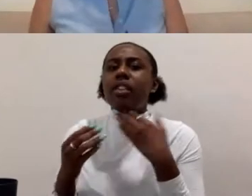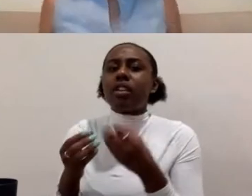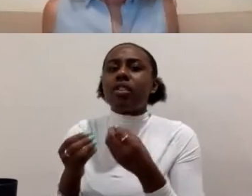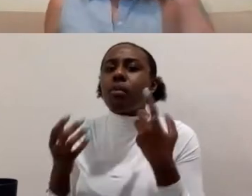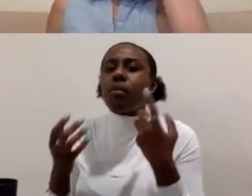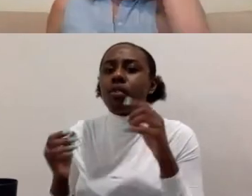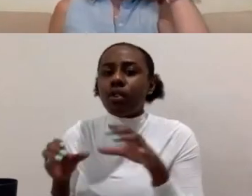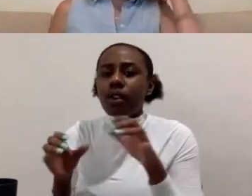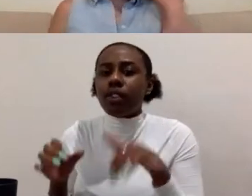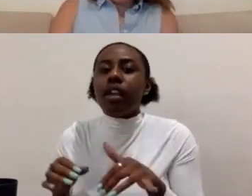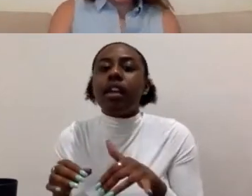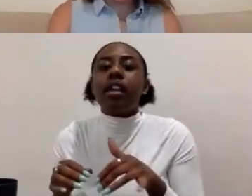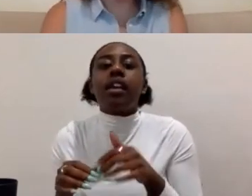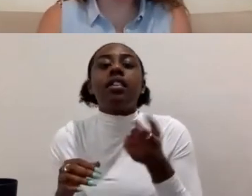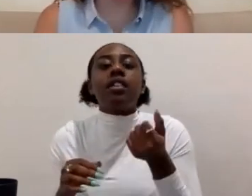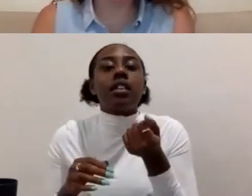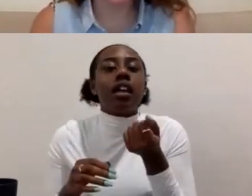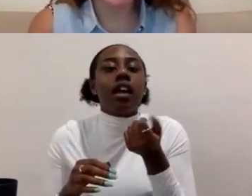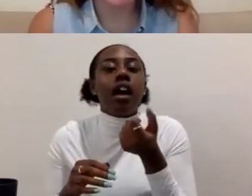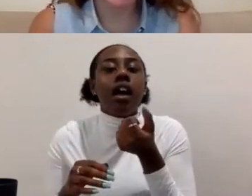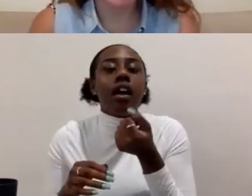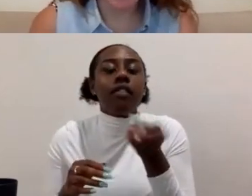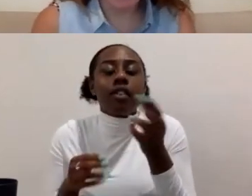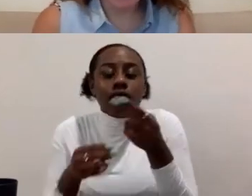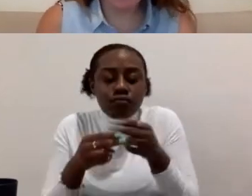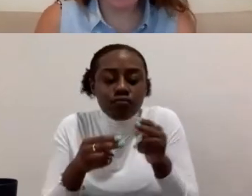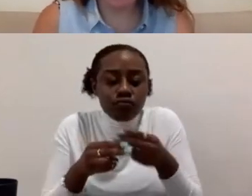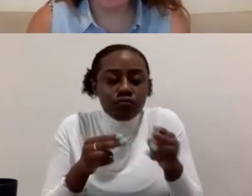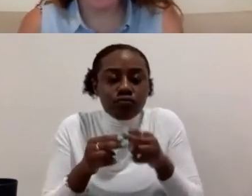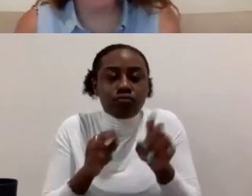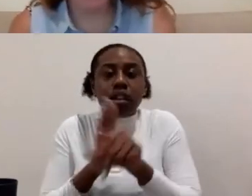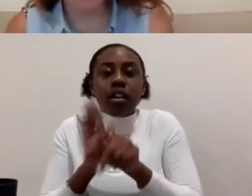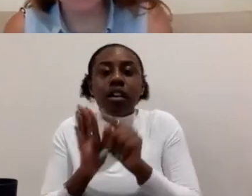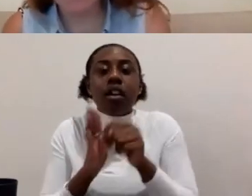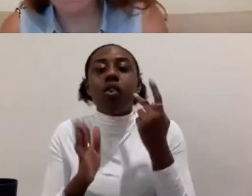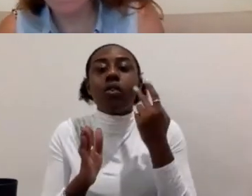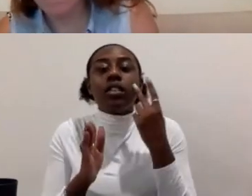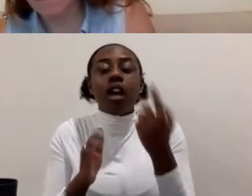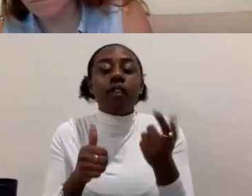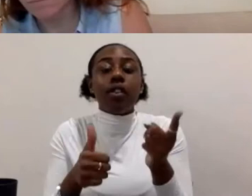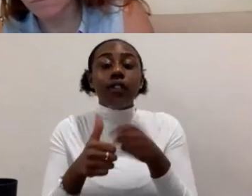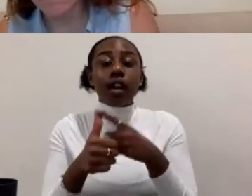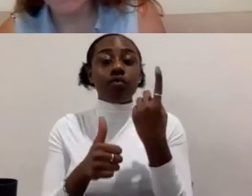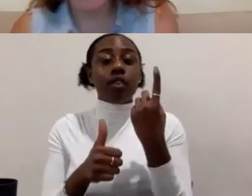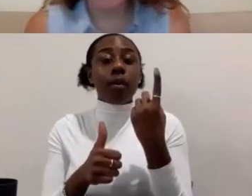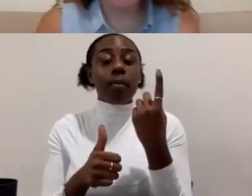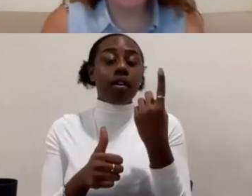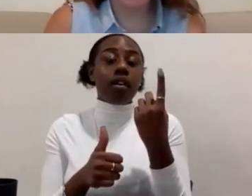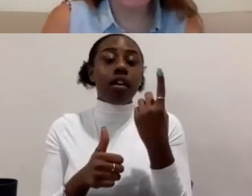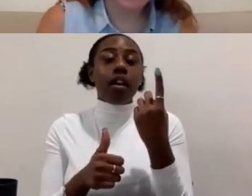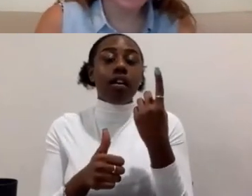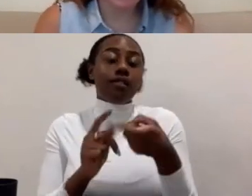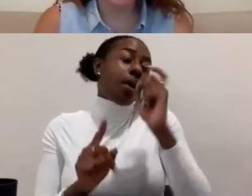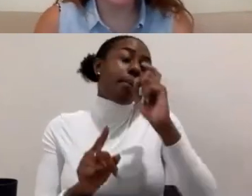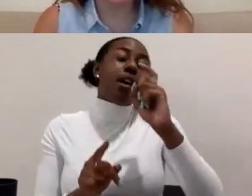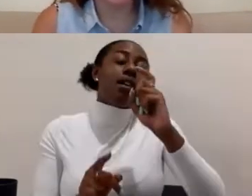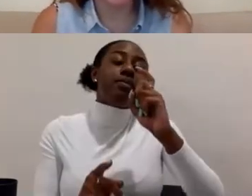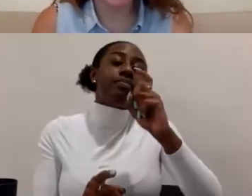some short excerpts as folks saw. The first one from that former Washington Post